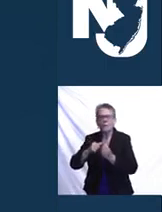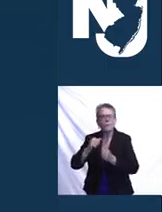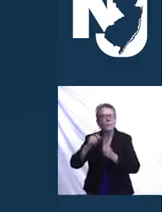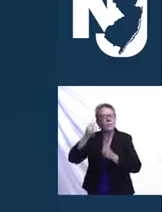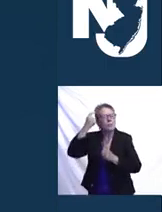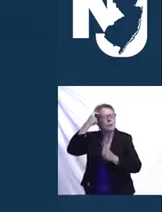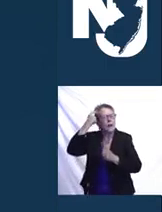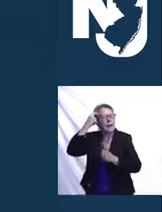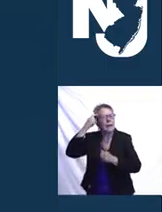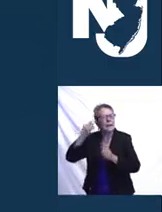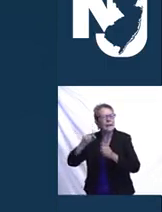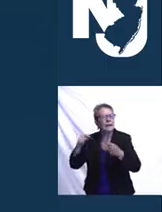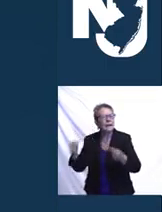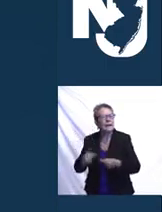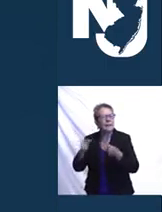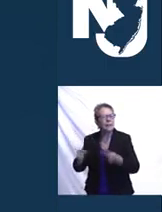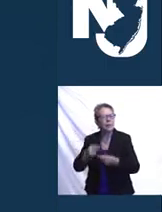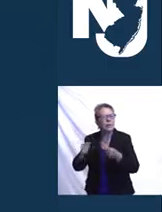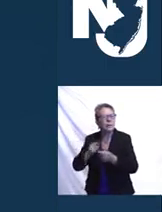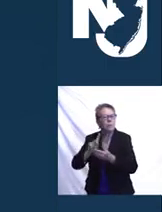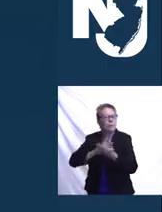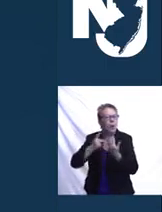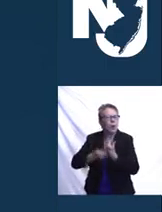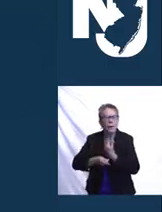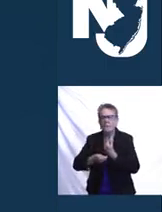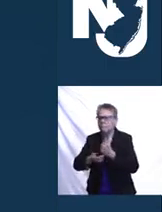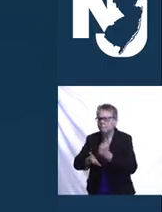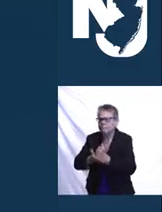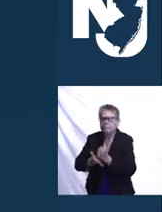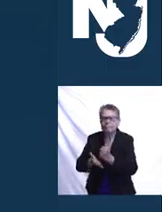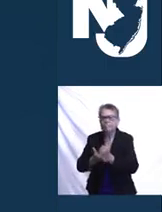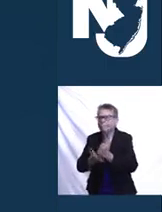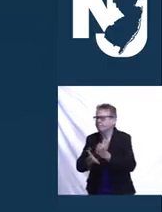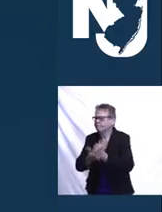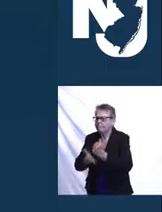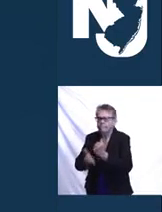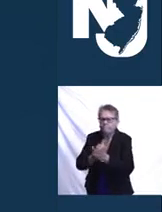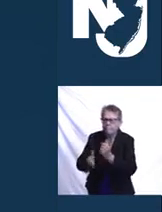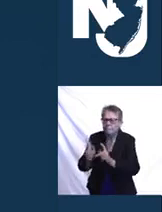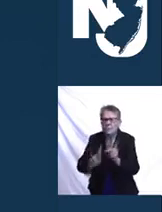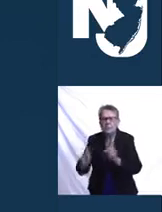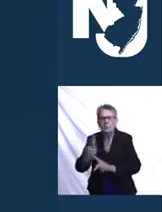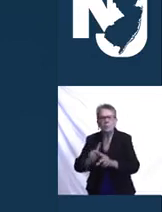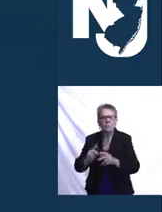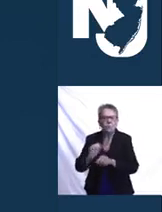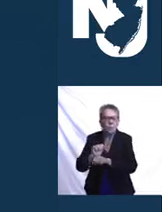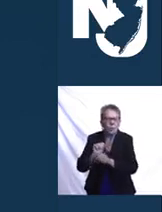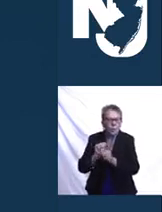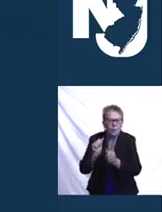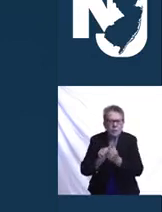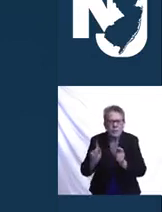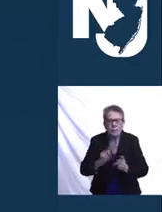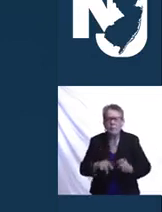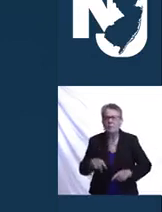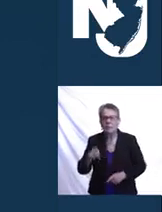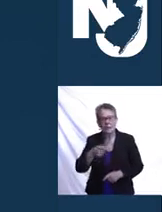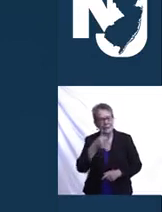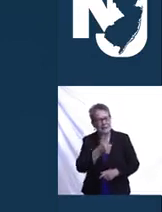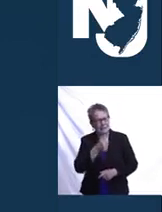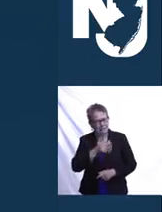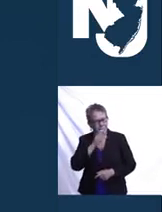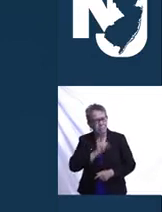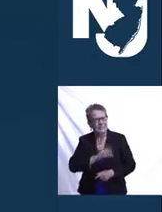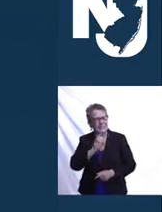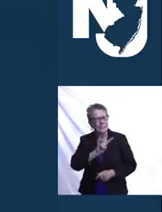only 62 years old. Professionally, David worked in payroll departments for the Postal Service and ADP, but personally